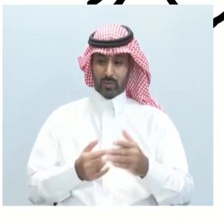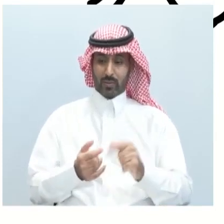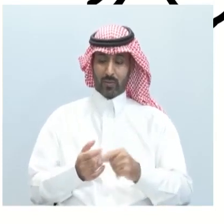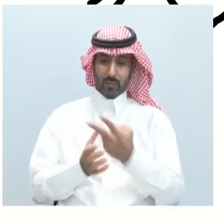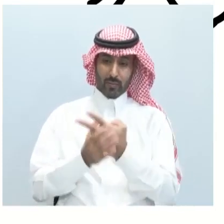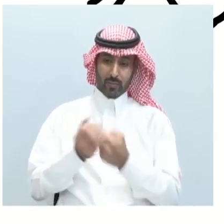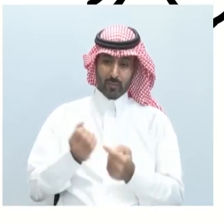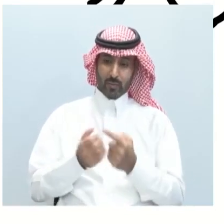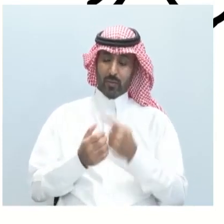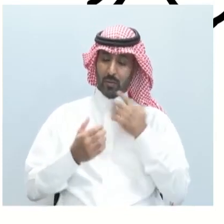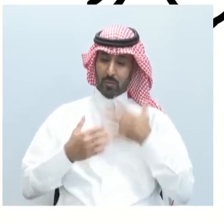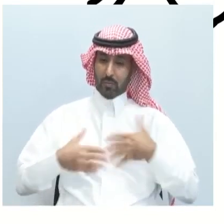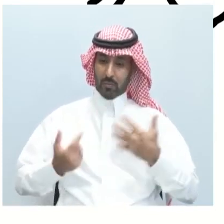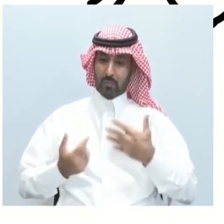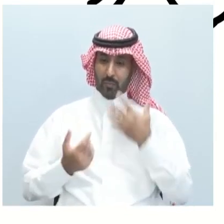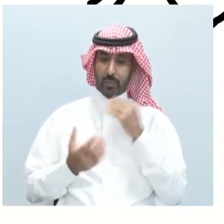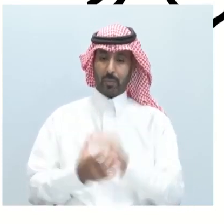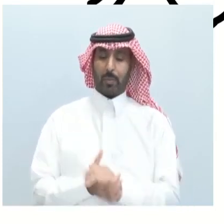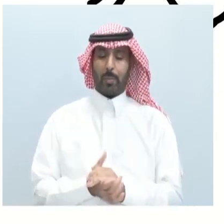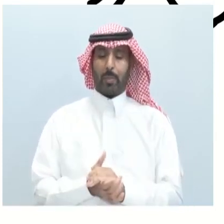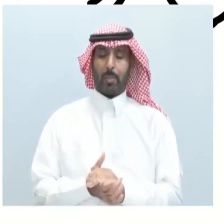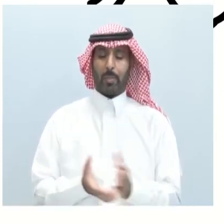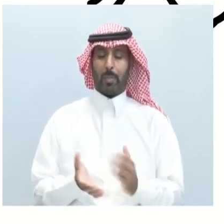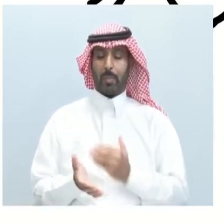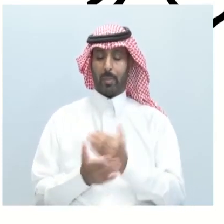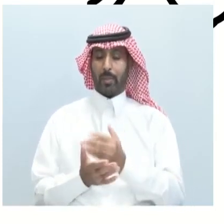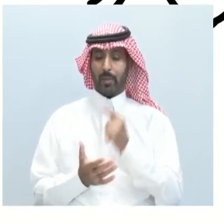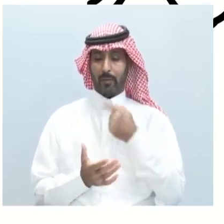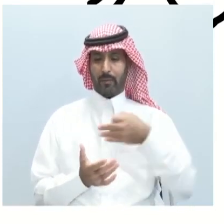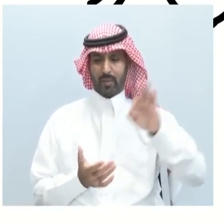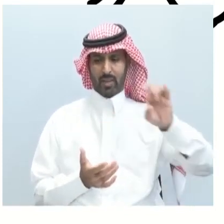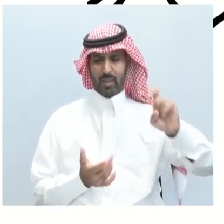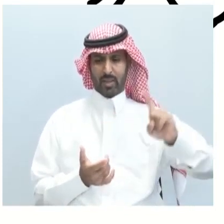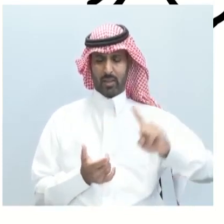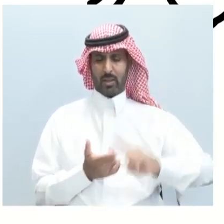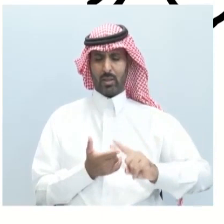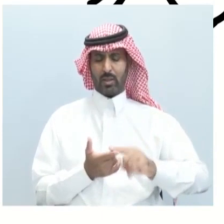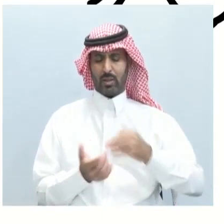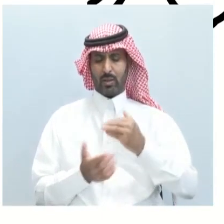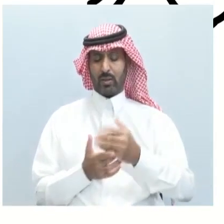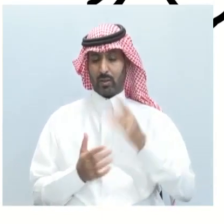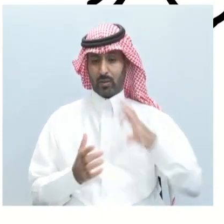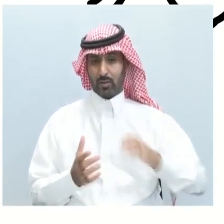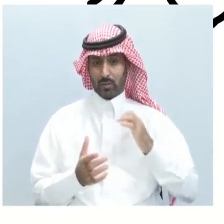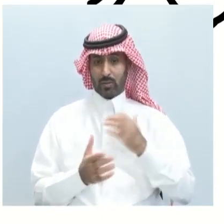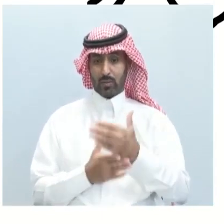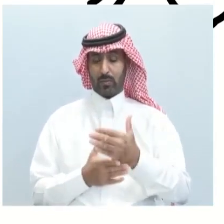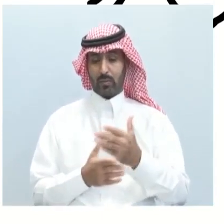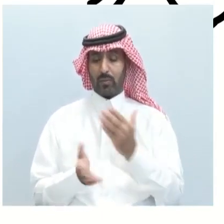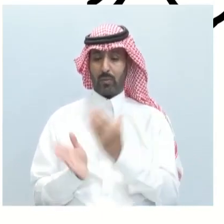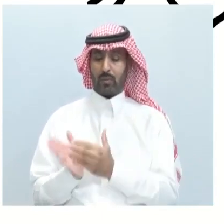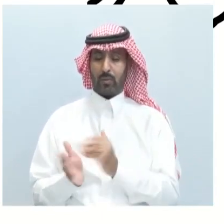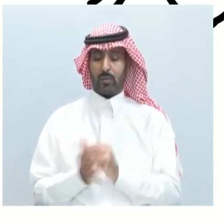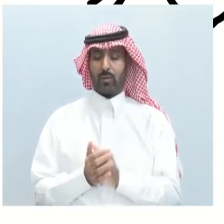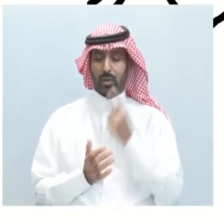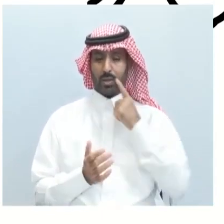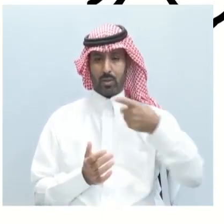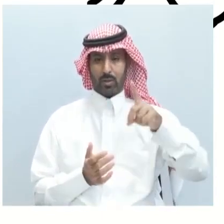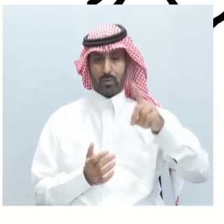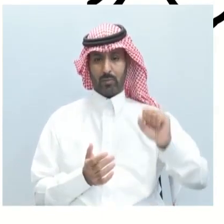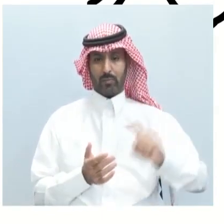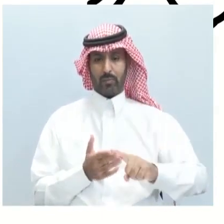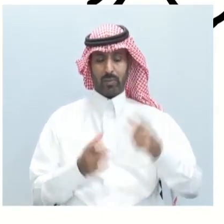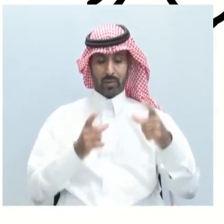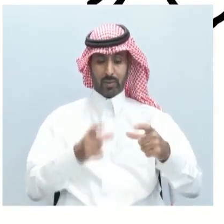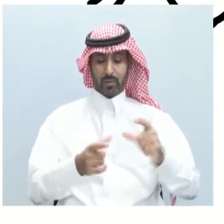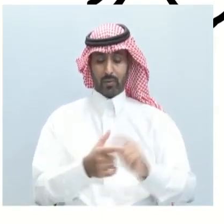twins is the happiest event in my life." In February, the Polish ambassador held a special reception to honor Dr. Abia and his